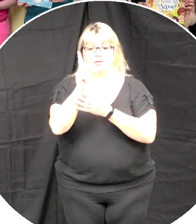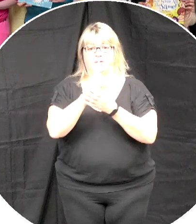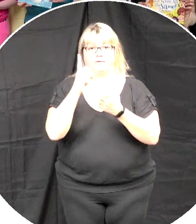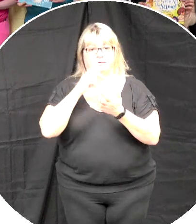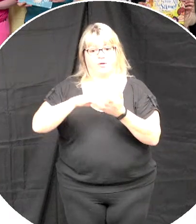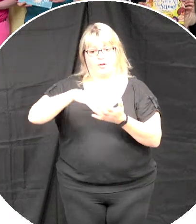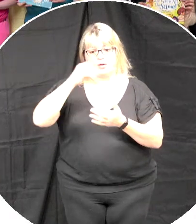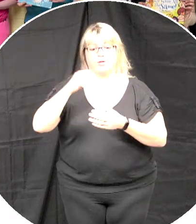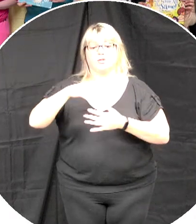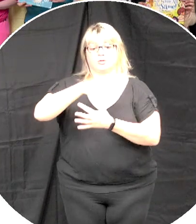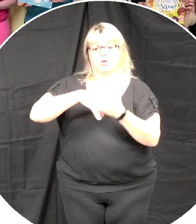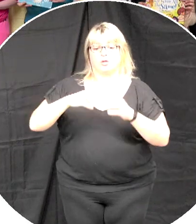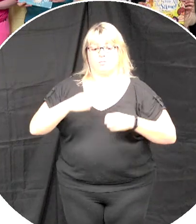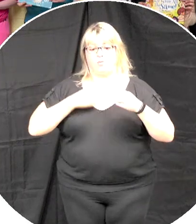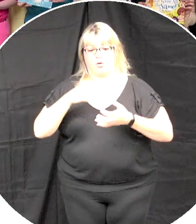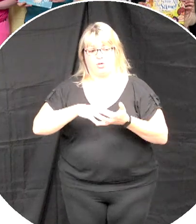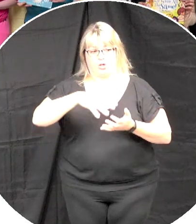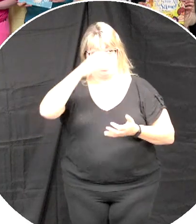and social and emotional learning.